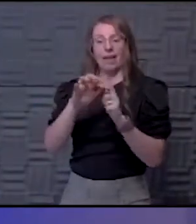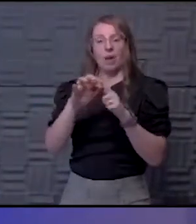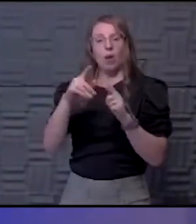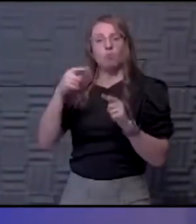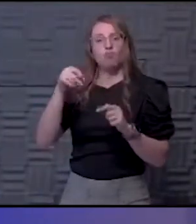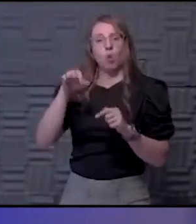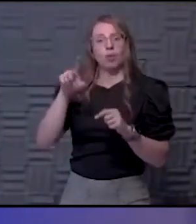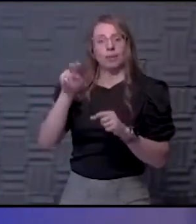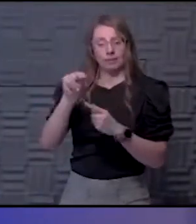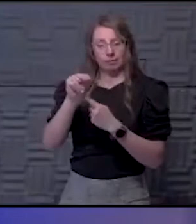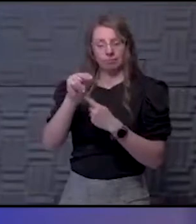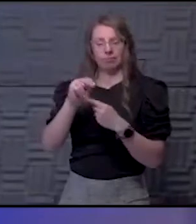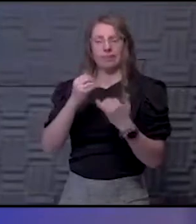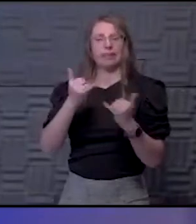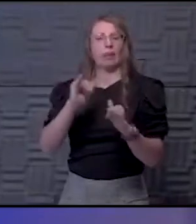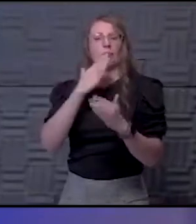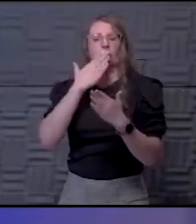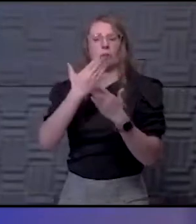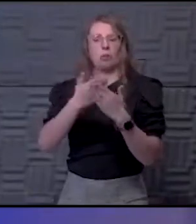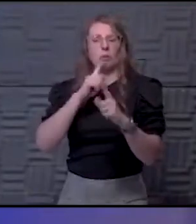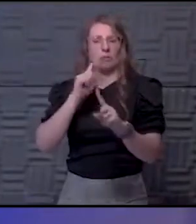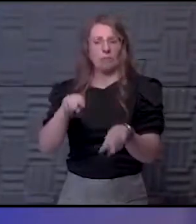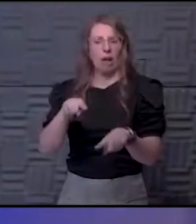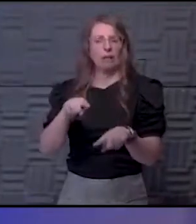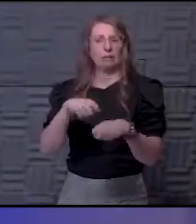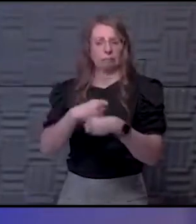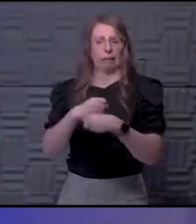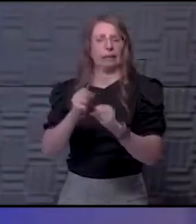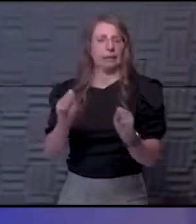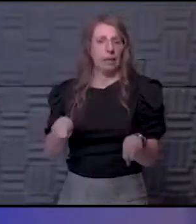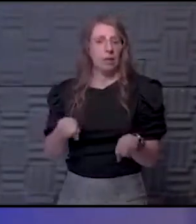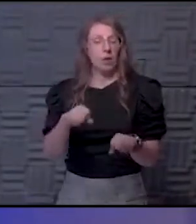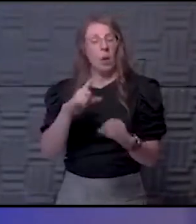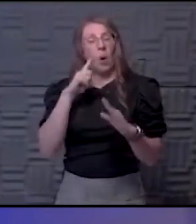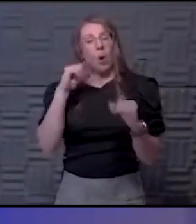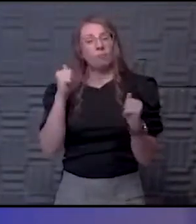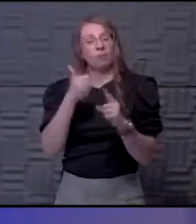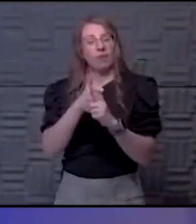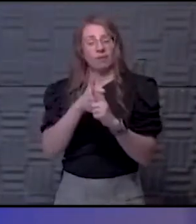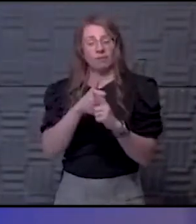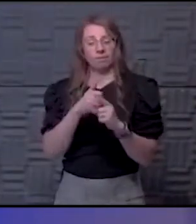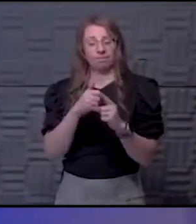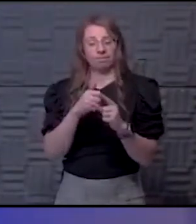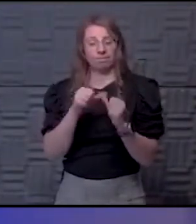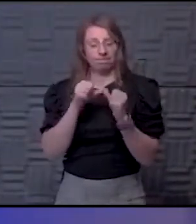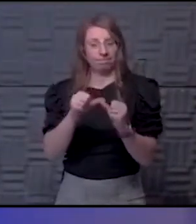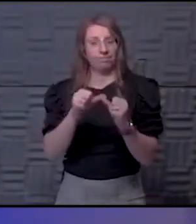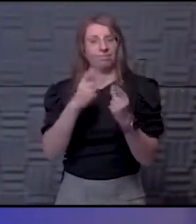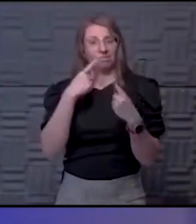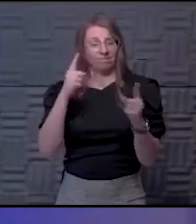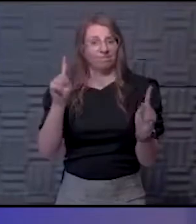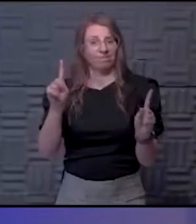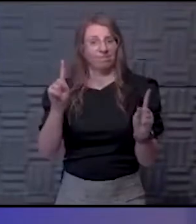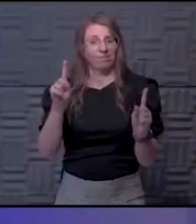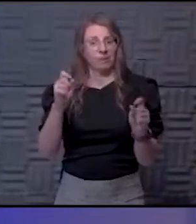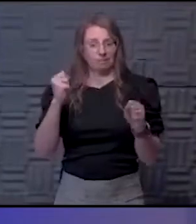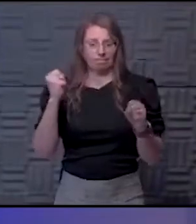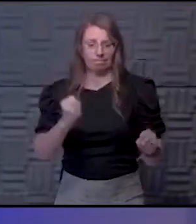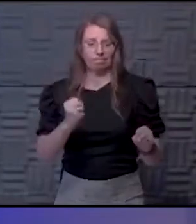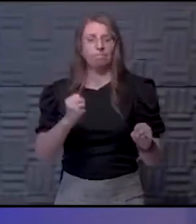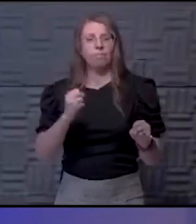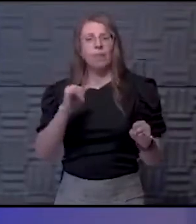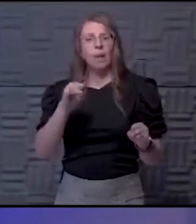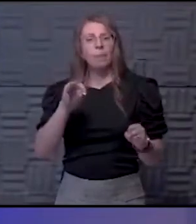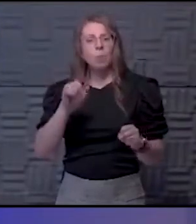garner a good immune response to. So we are hoping that you continue to have a good, efficacious, robust immune response